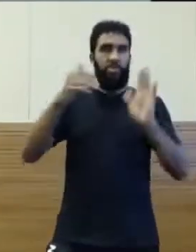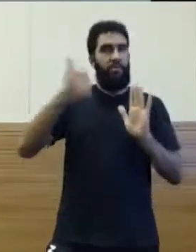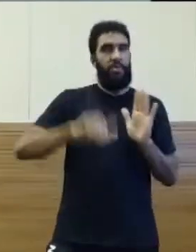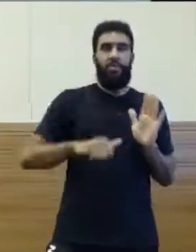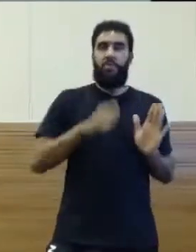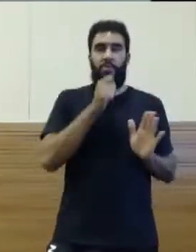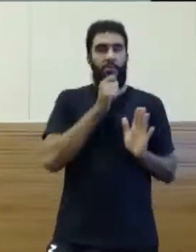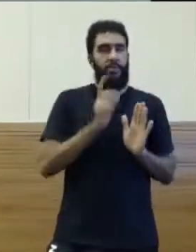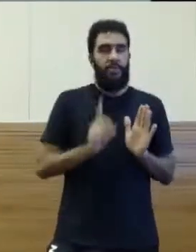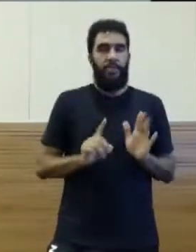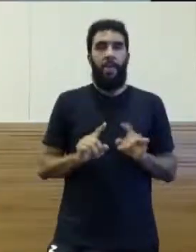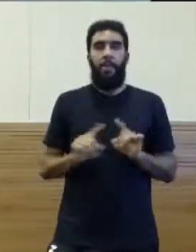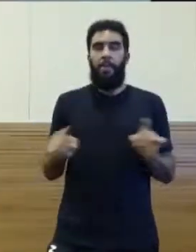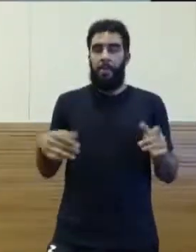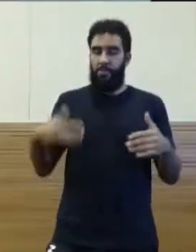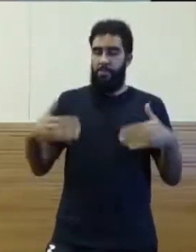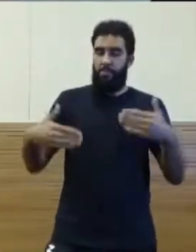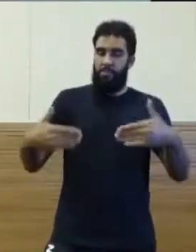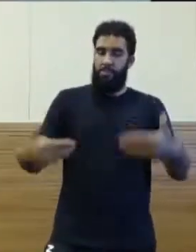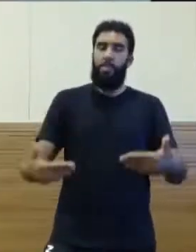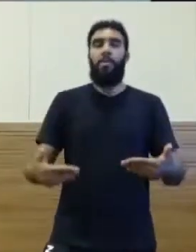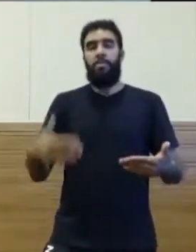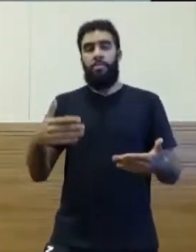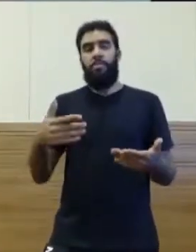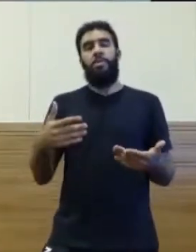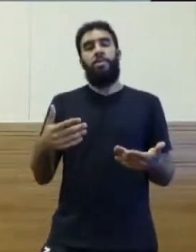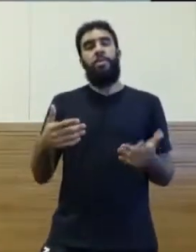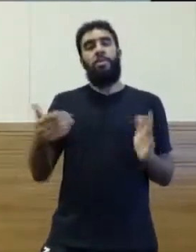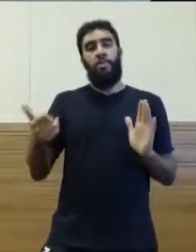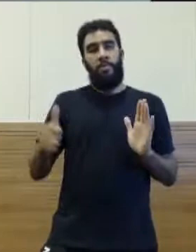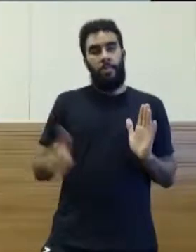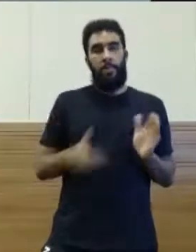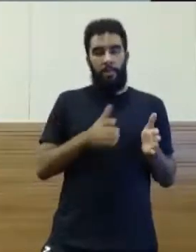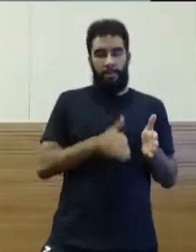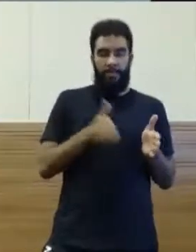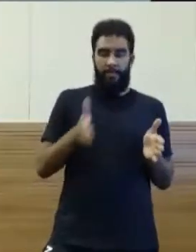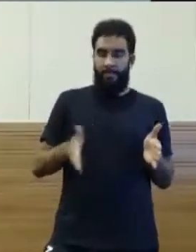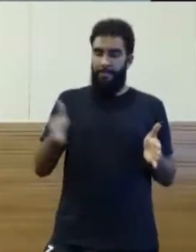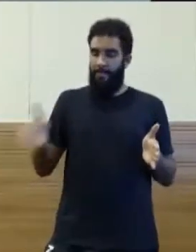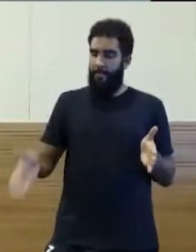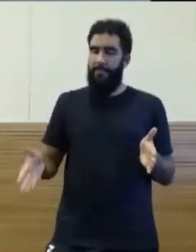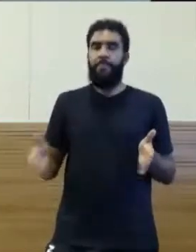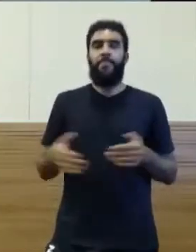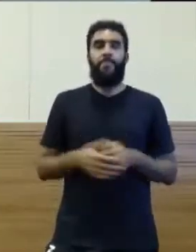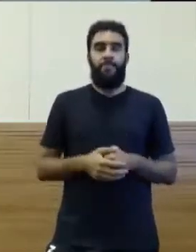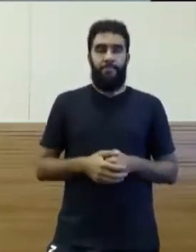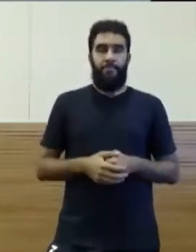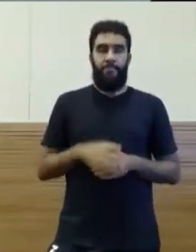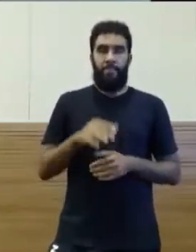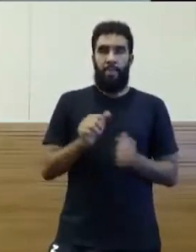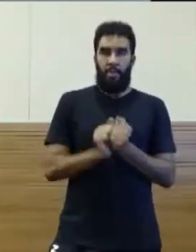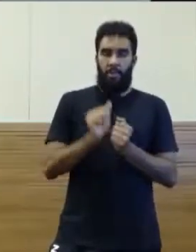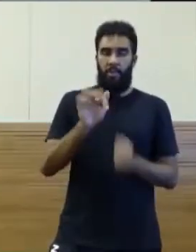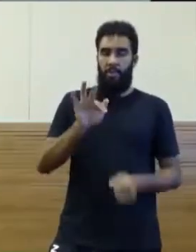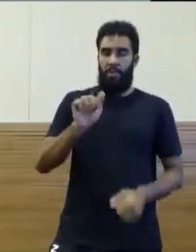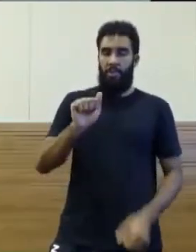Mexico, these were not evaluated, but in this update, yes, we are considering these processes